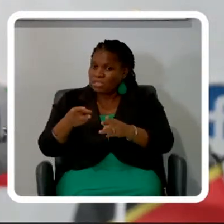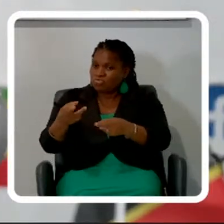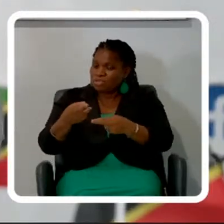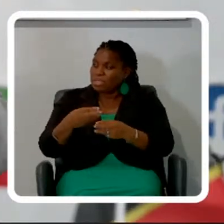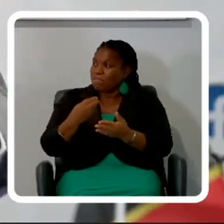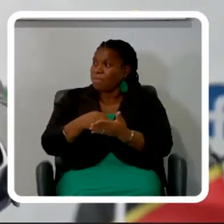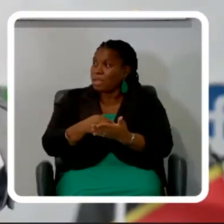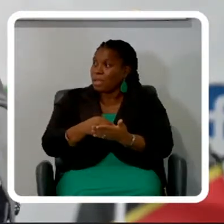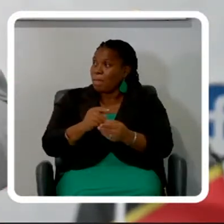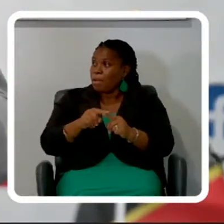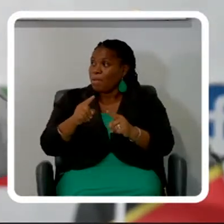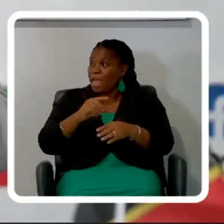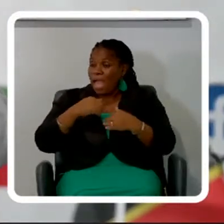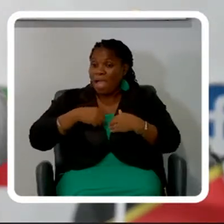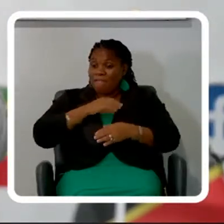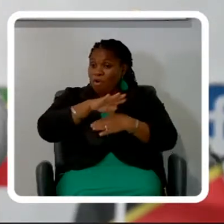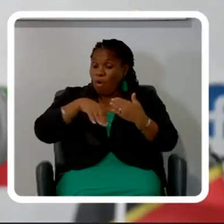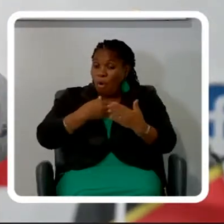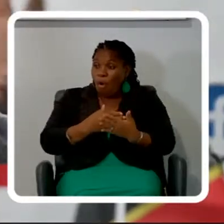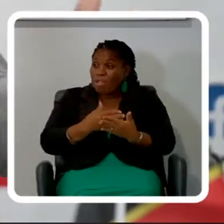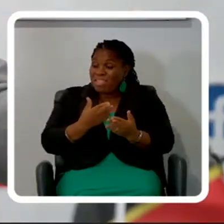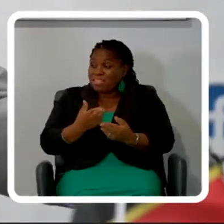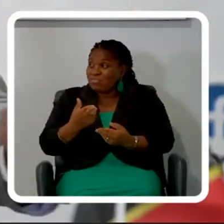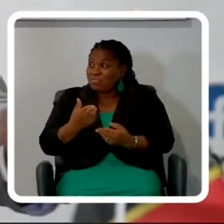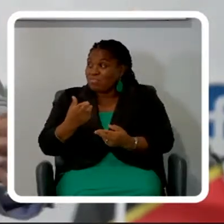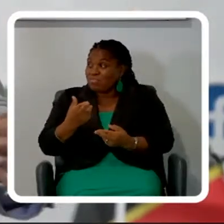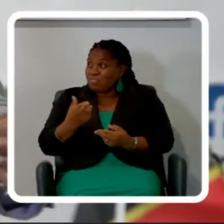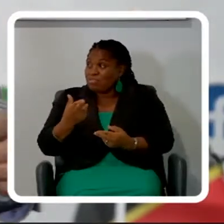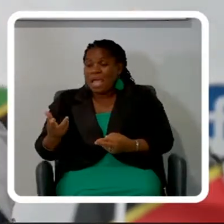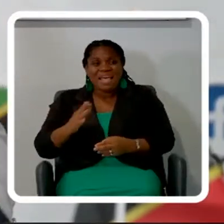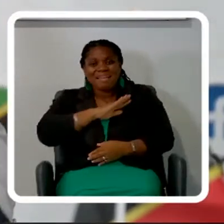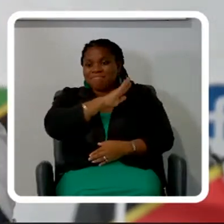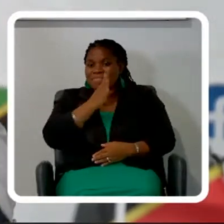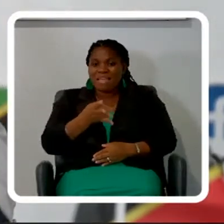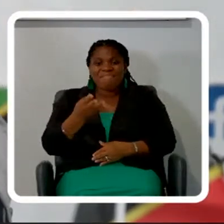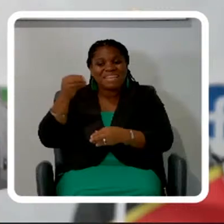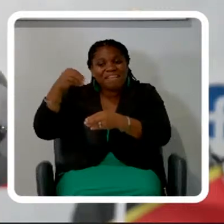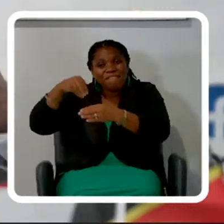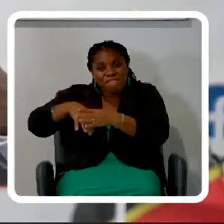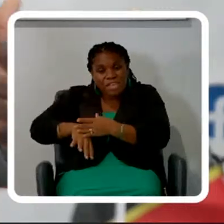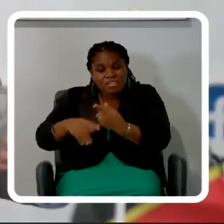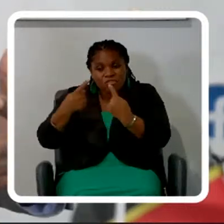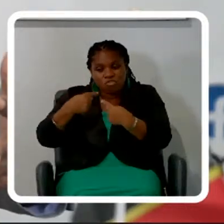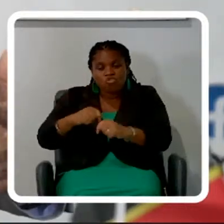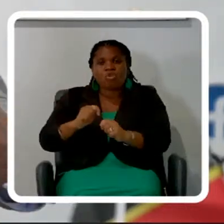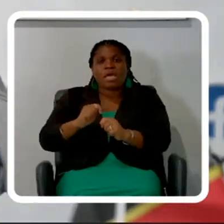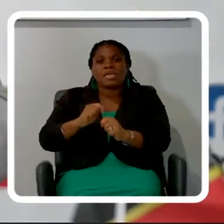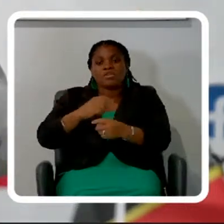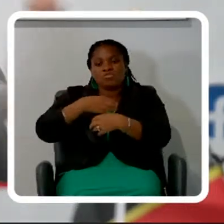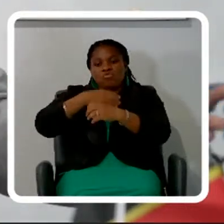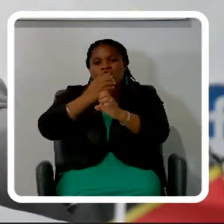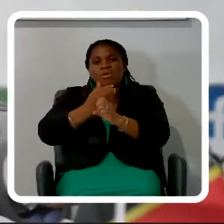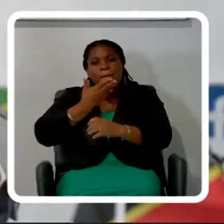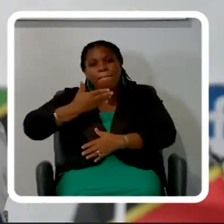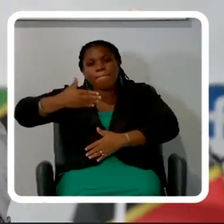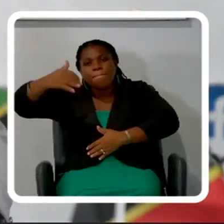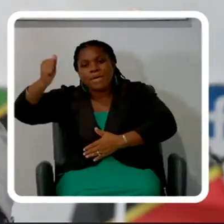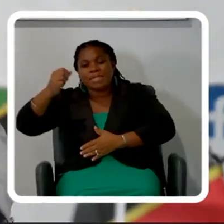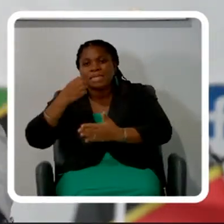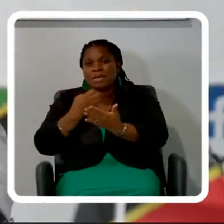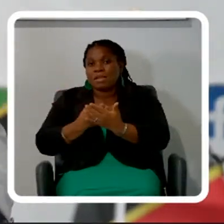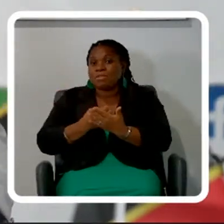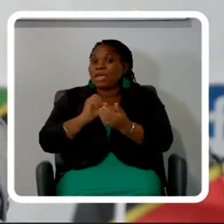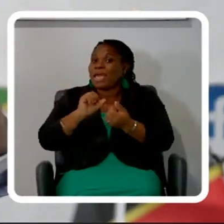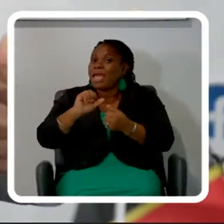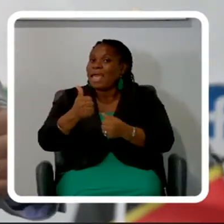But we got all these resources and never invest to diversify the economy. And so anything happens to the CBI would affect St. Kitts and